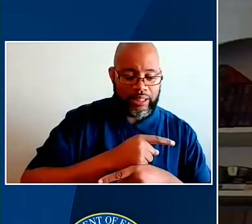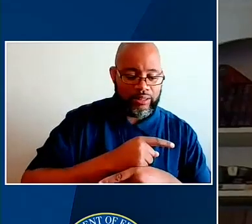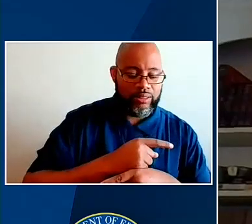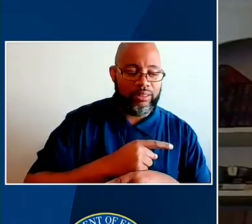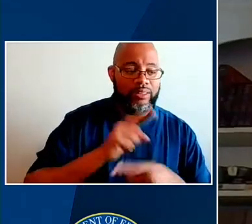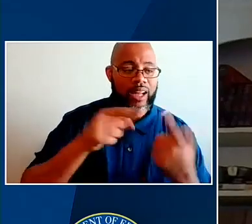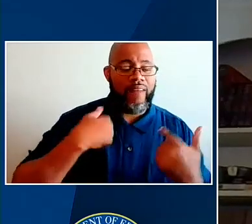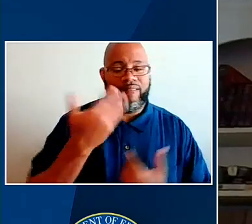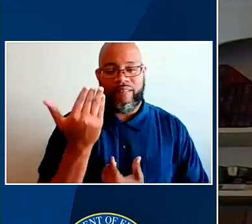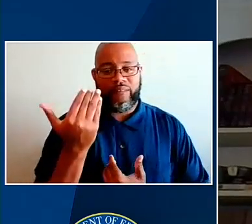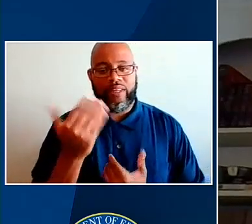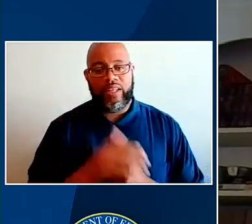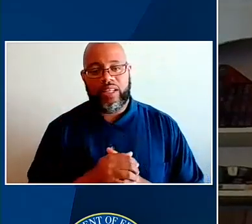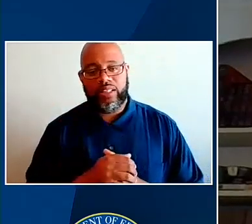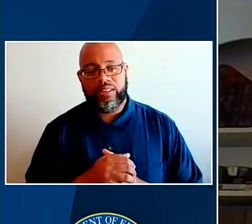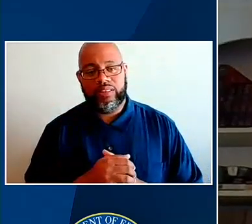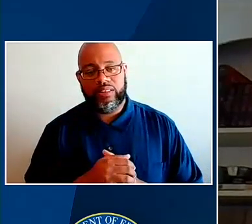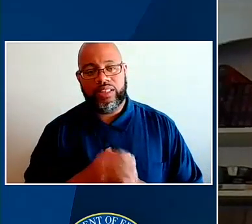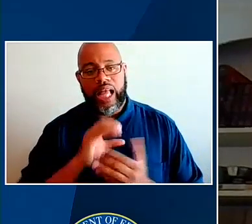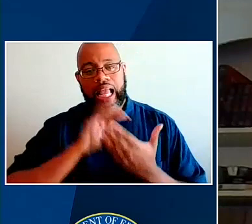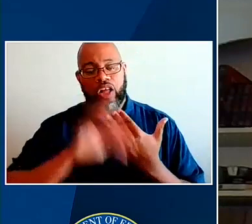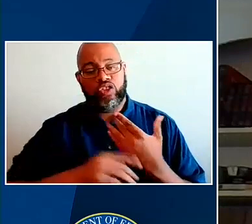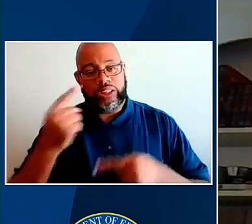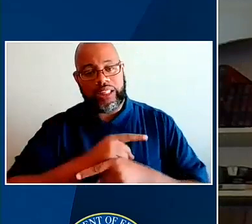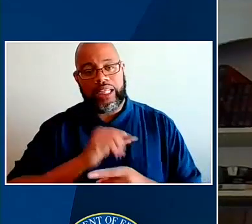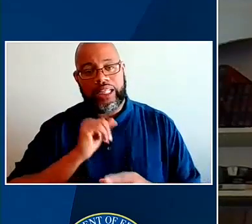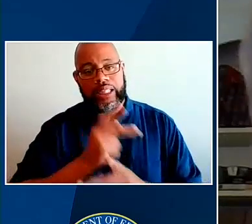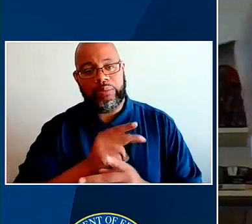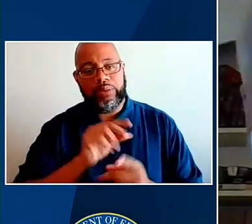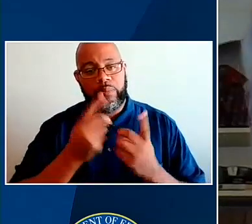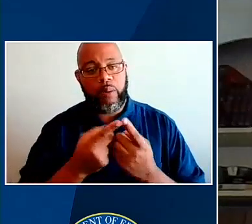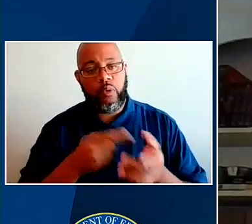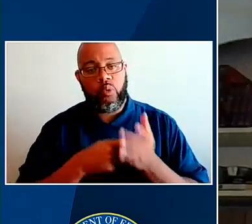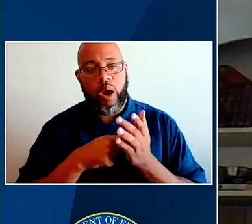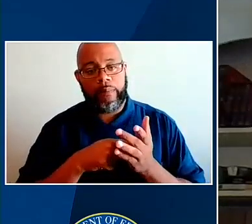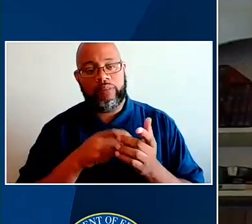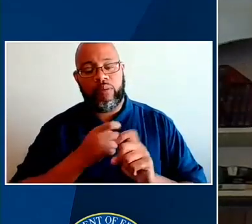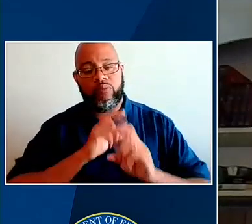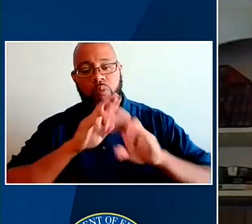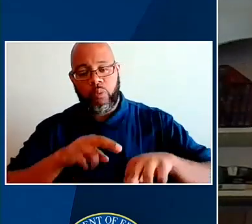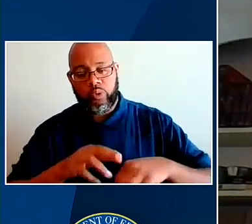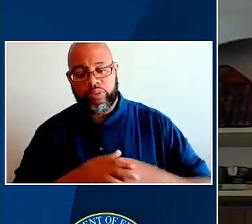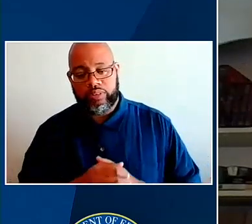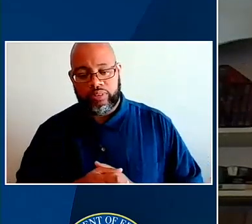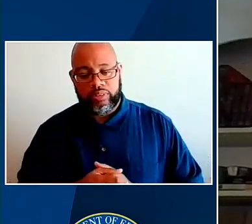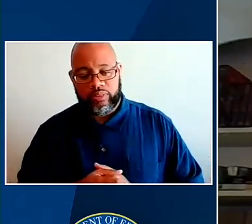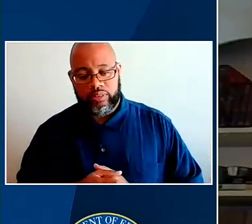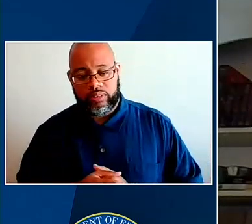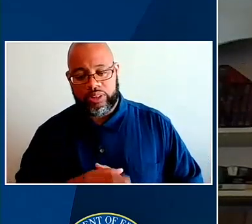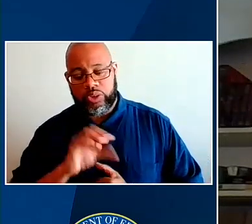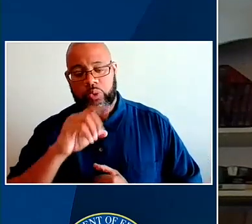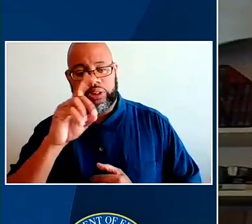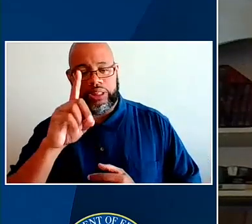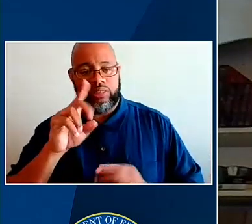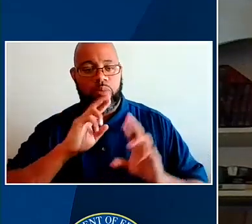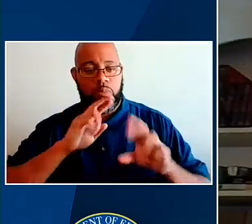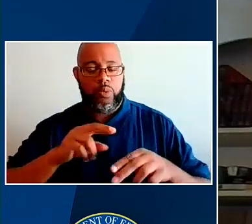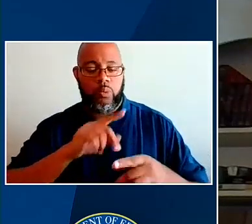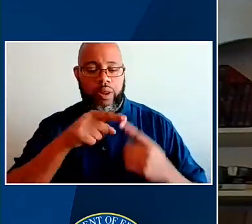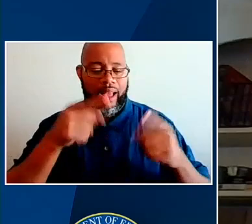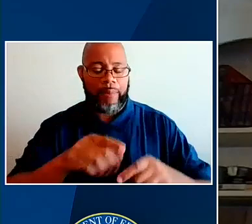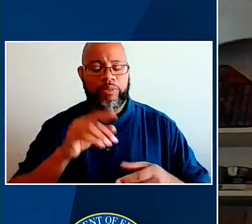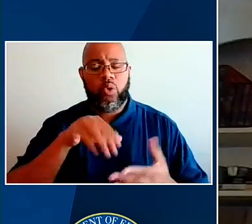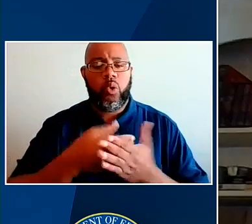you have the 15 calendar days. That keys to the department's requirements for reporting, generally for like when COD reporting has to take place. So these